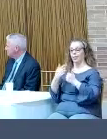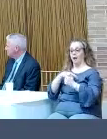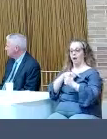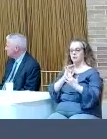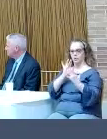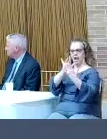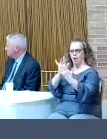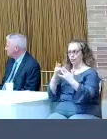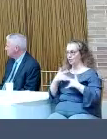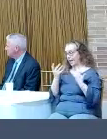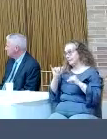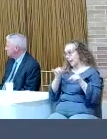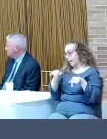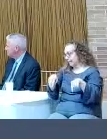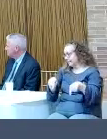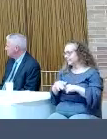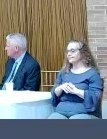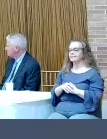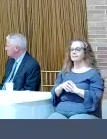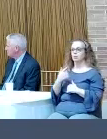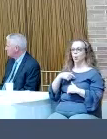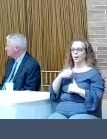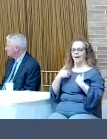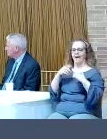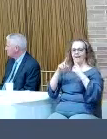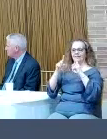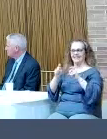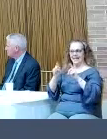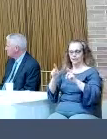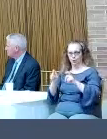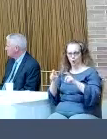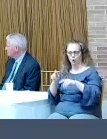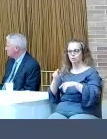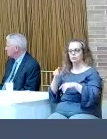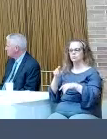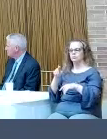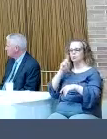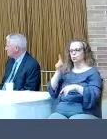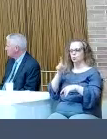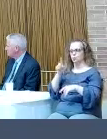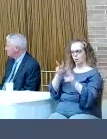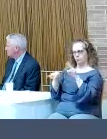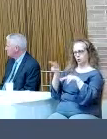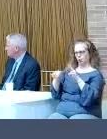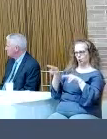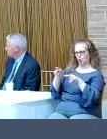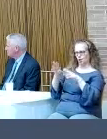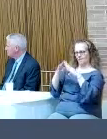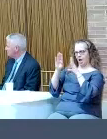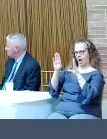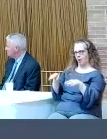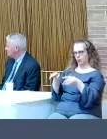events like this uh we use testers to observe the practices of housing providers we have we have a